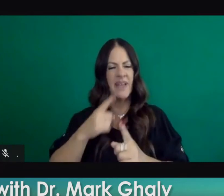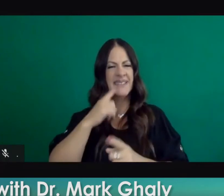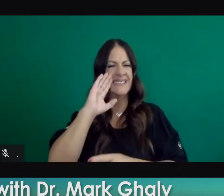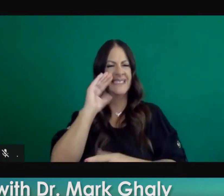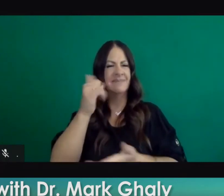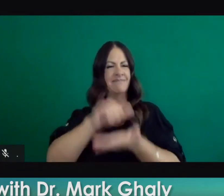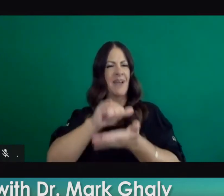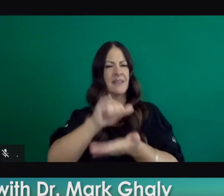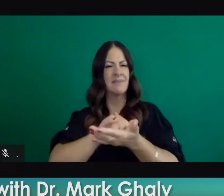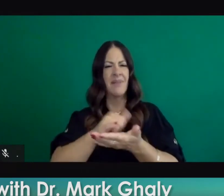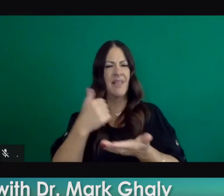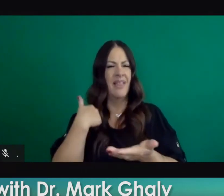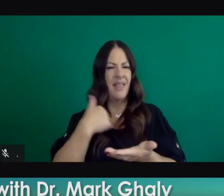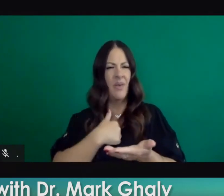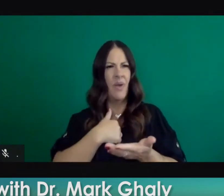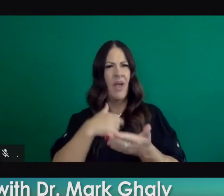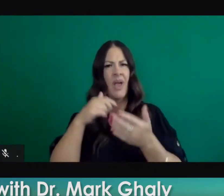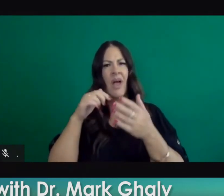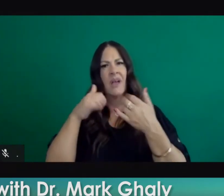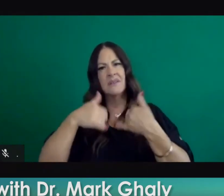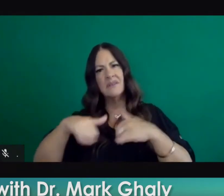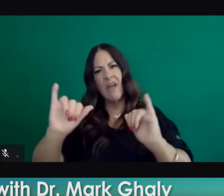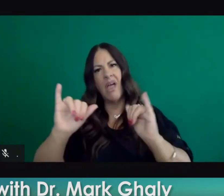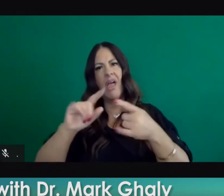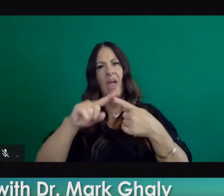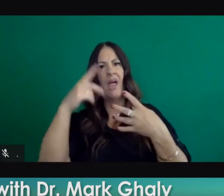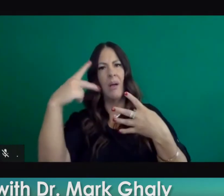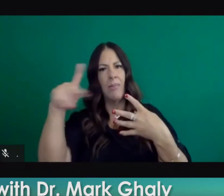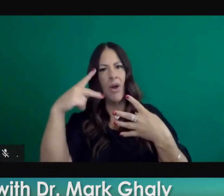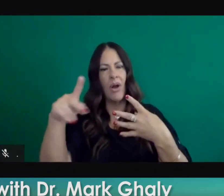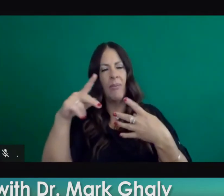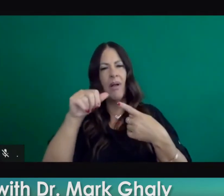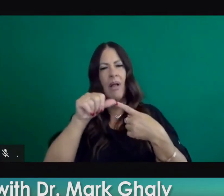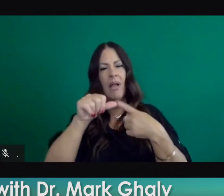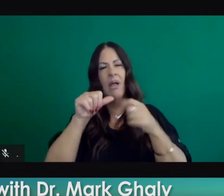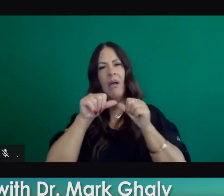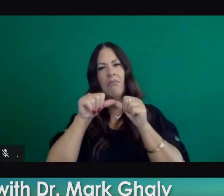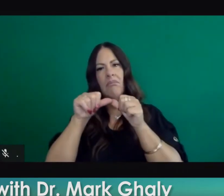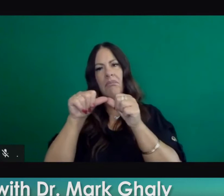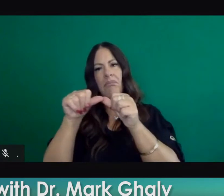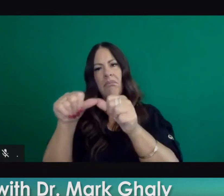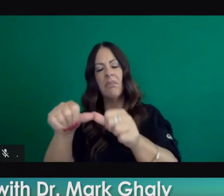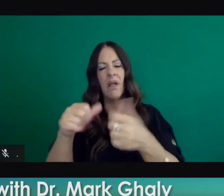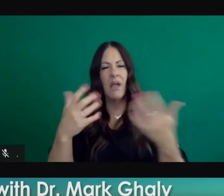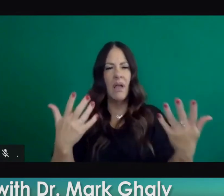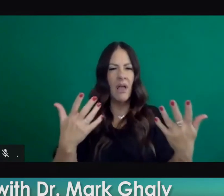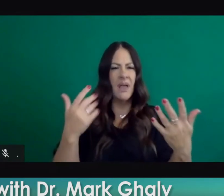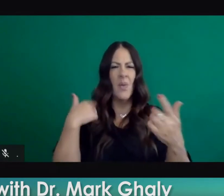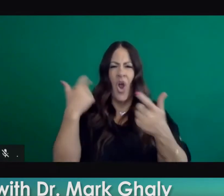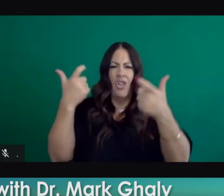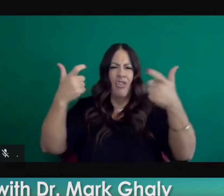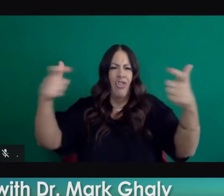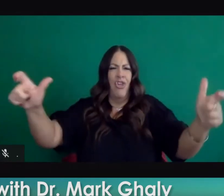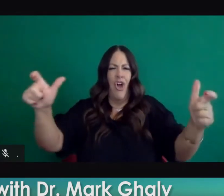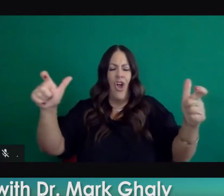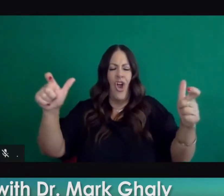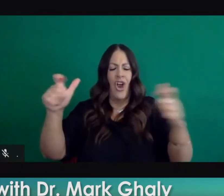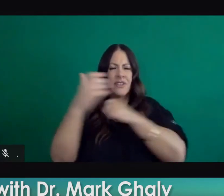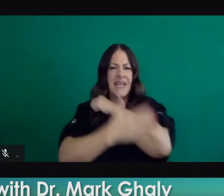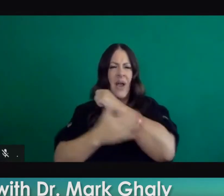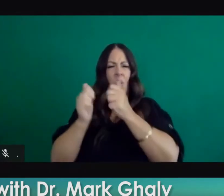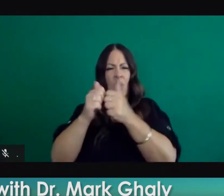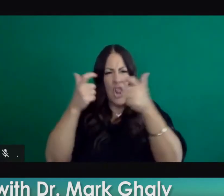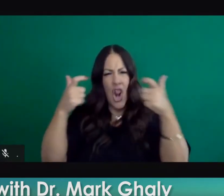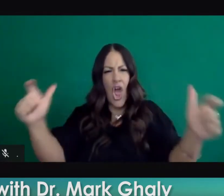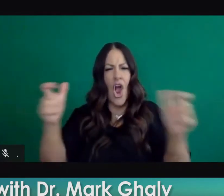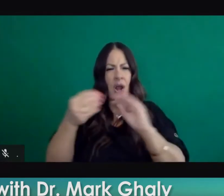to get out of purple. And if you can talk about, the challenges of such a populous county moving tiers,